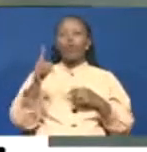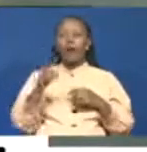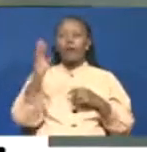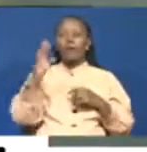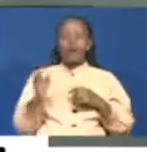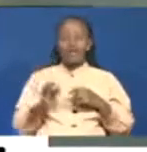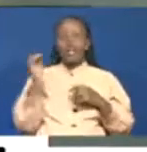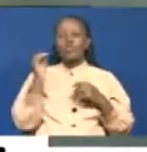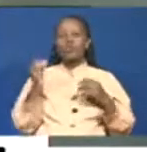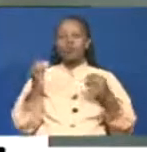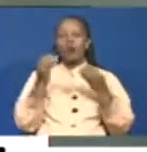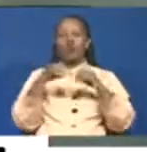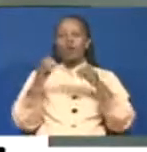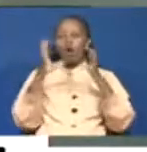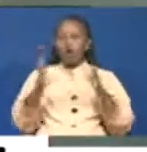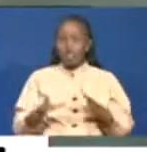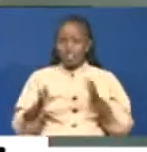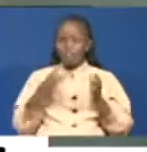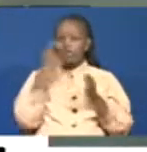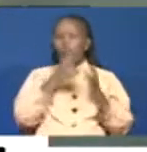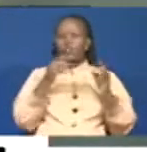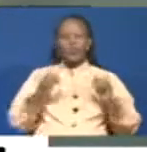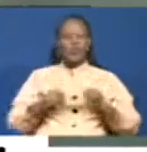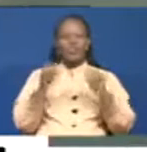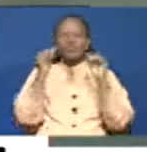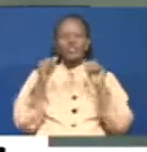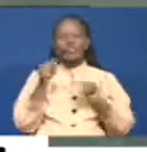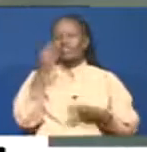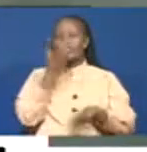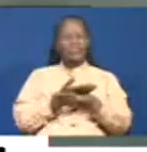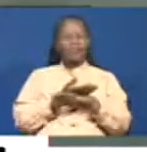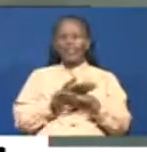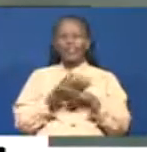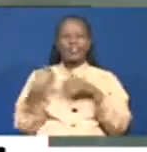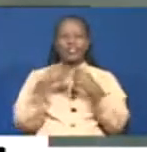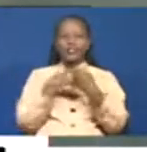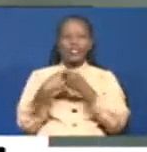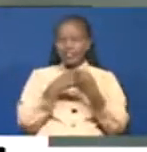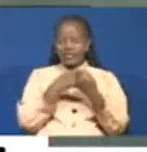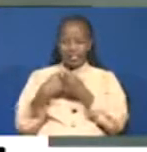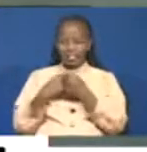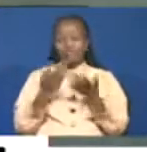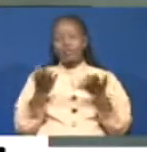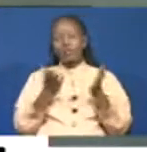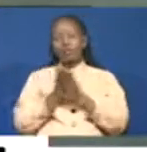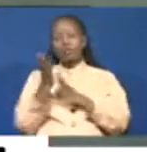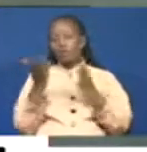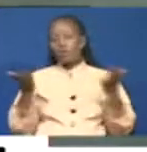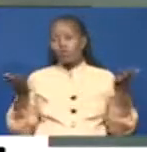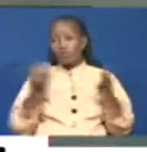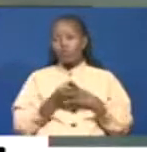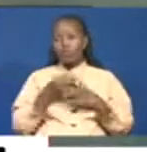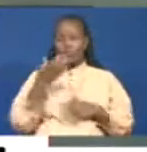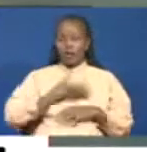among us who continue to make it difficult for the 99% in terms of our own